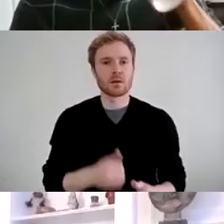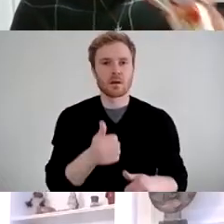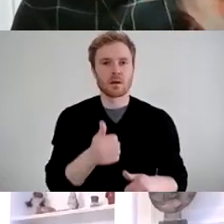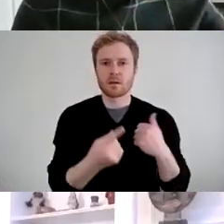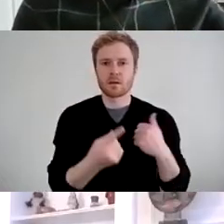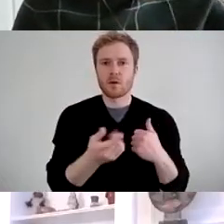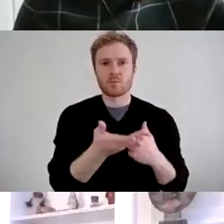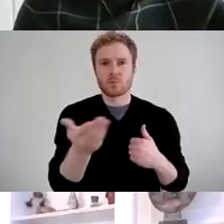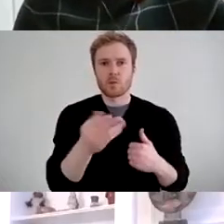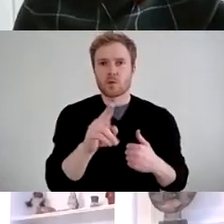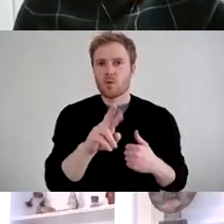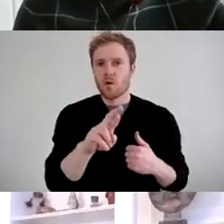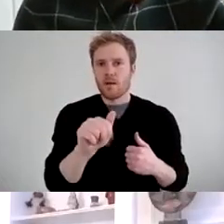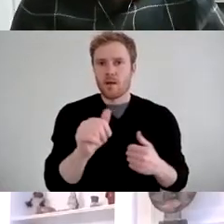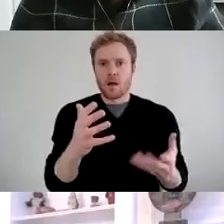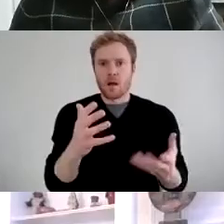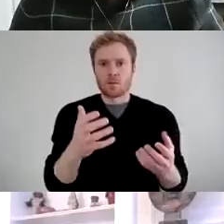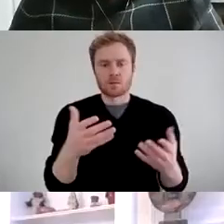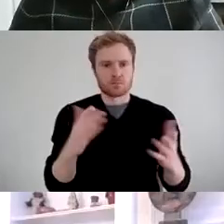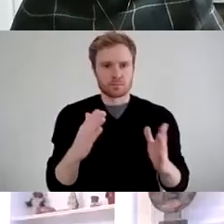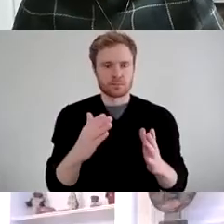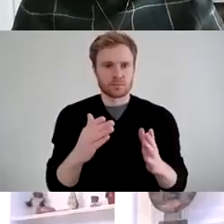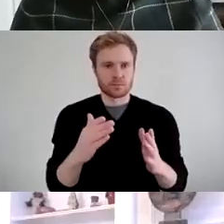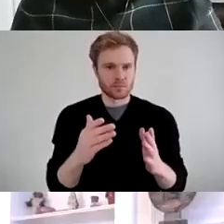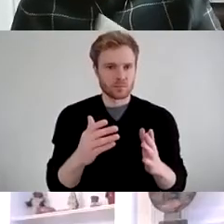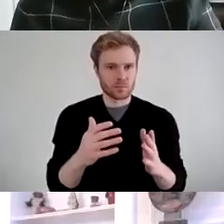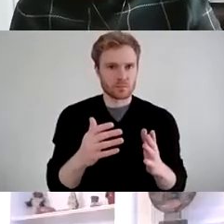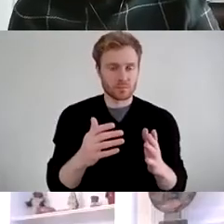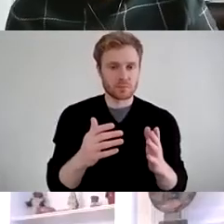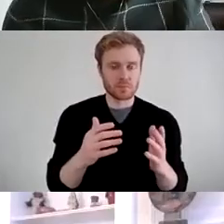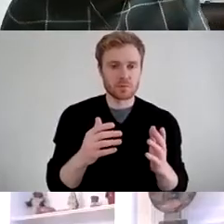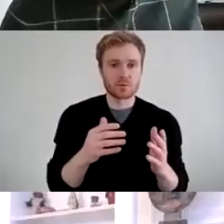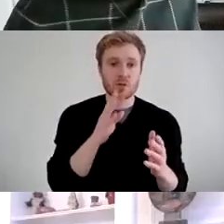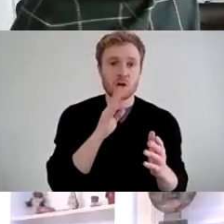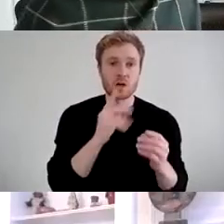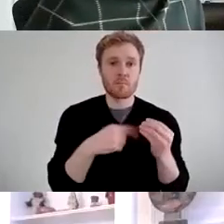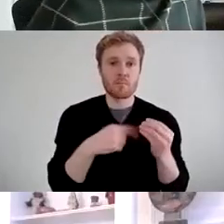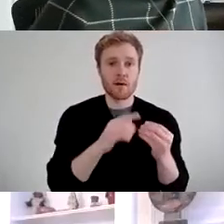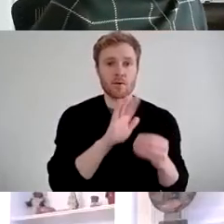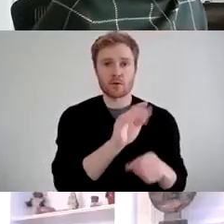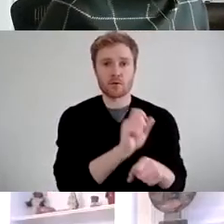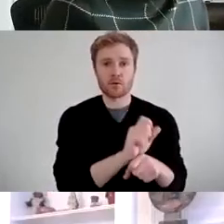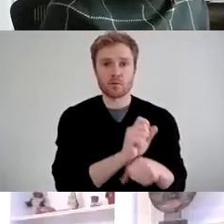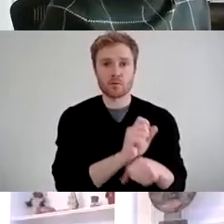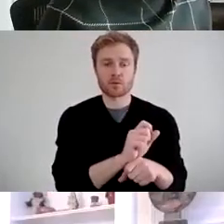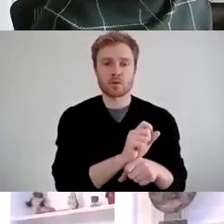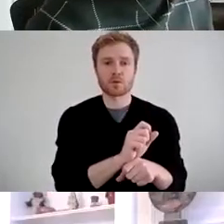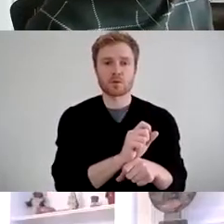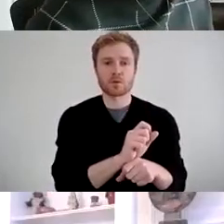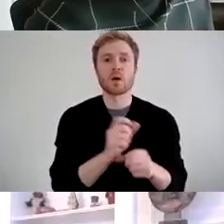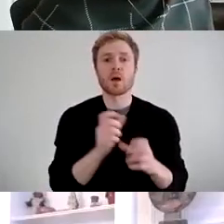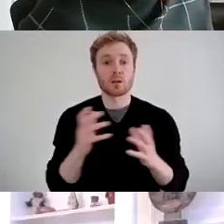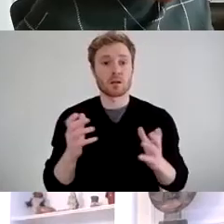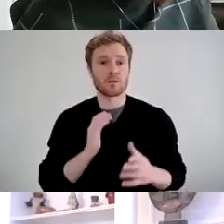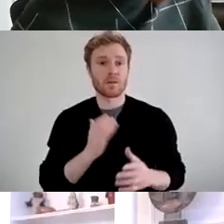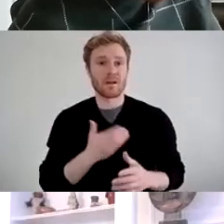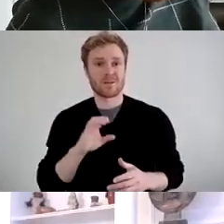I see some members from the URA on in our Zoom waiting room. I